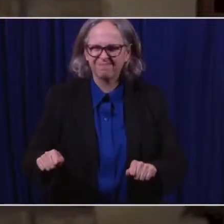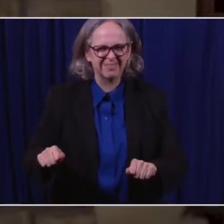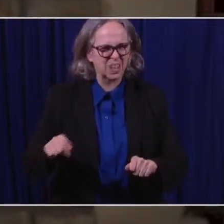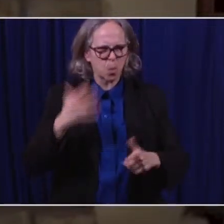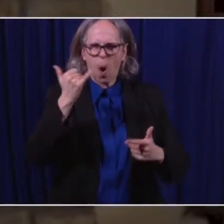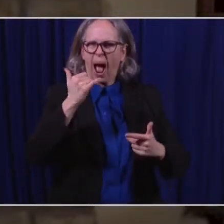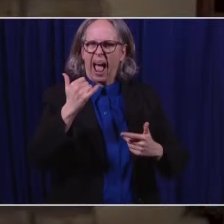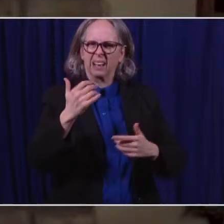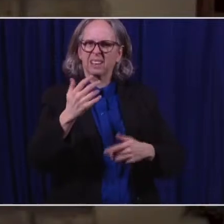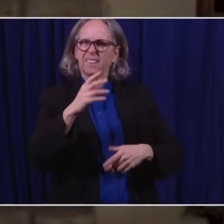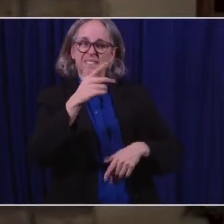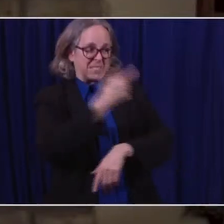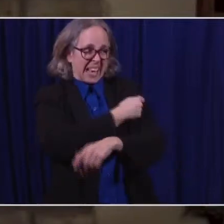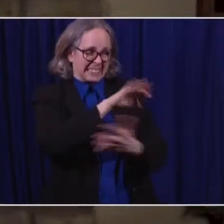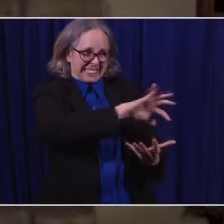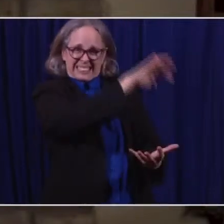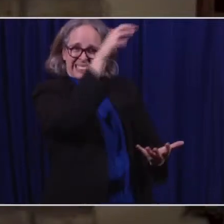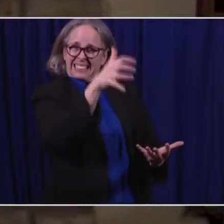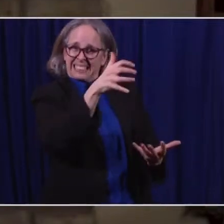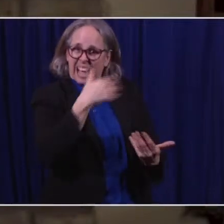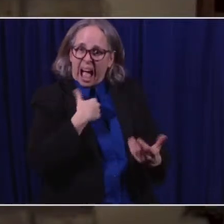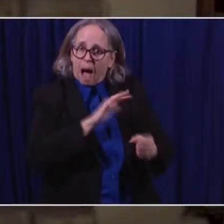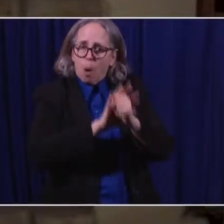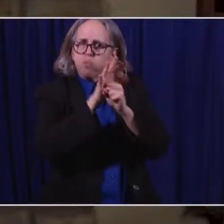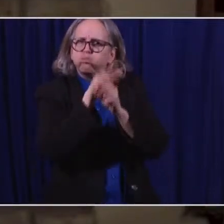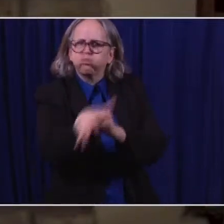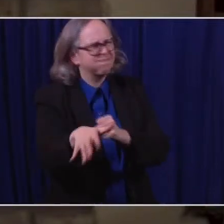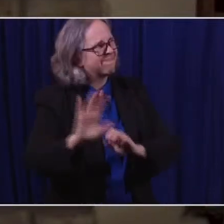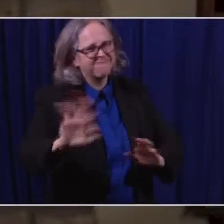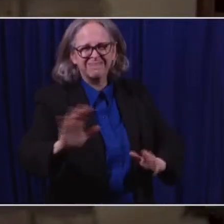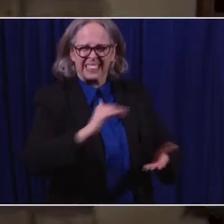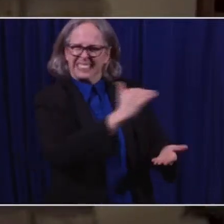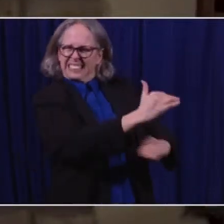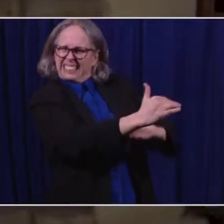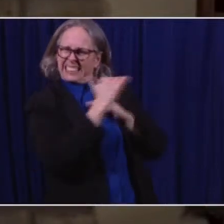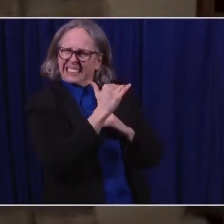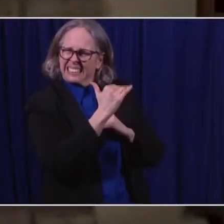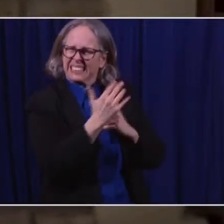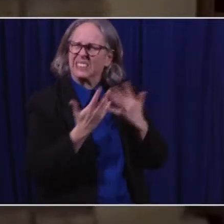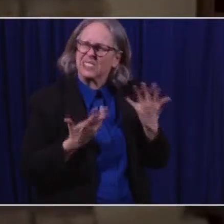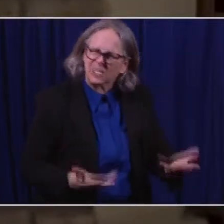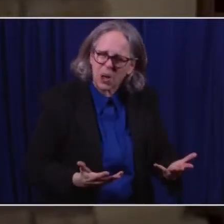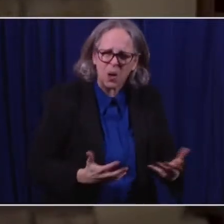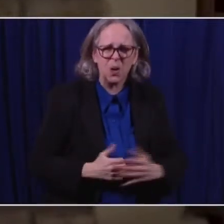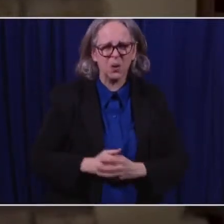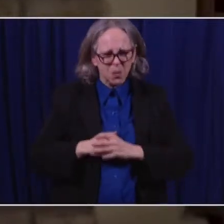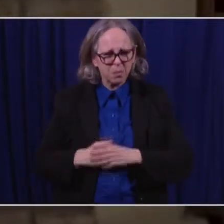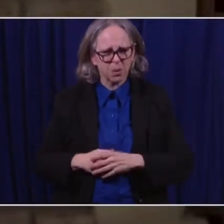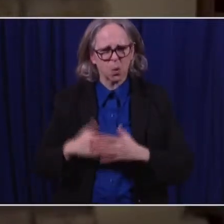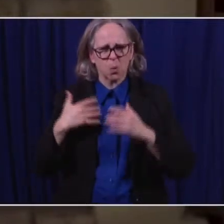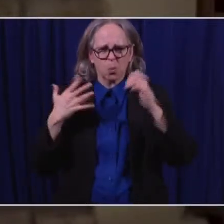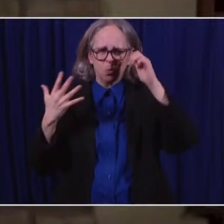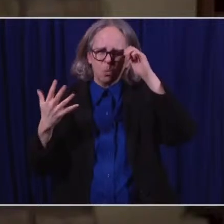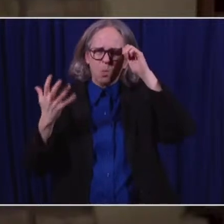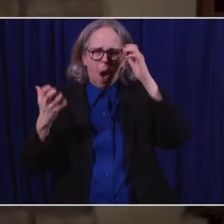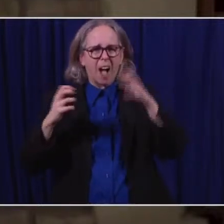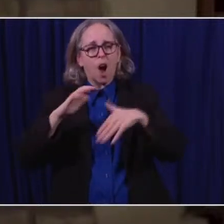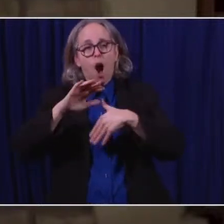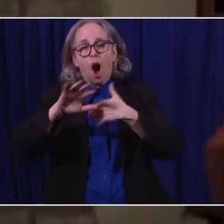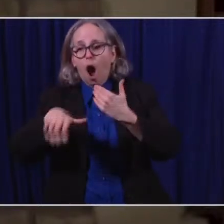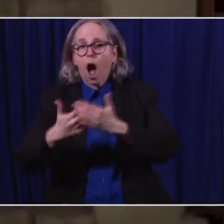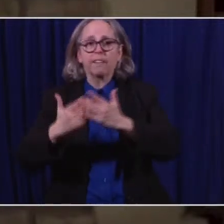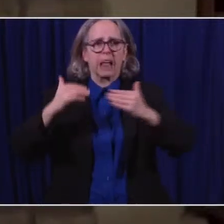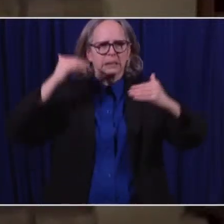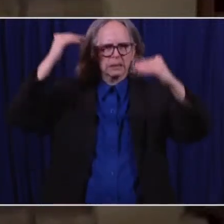week. But we have plans for everybody in any school in Ohio